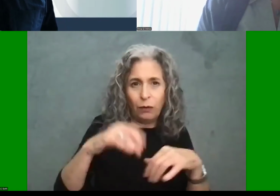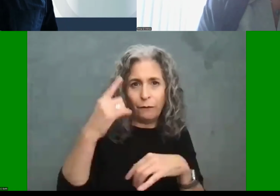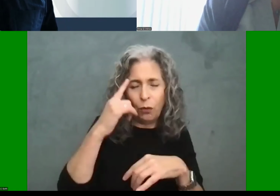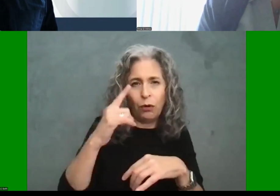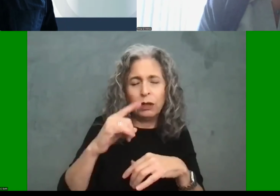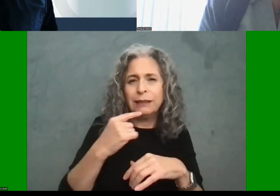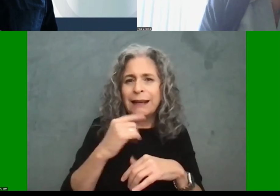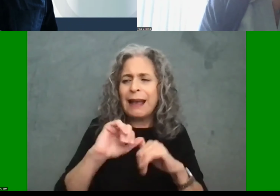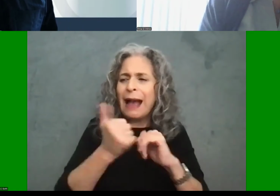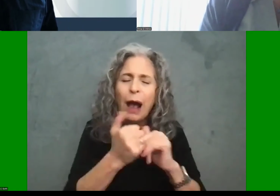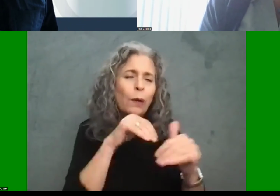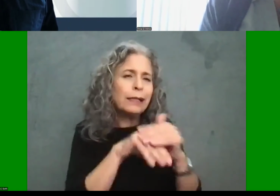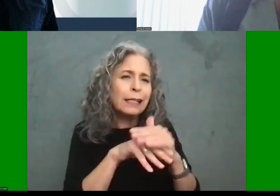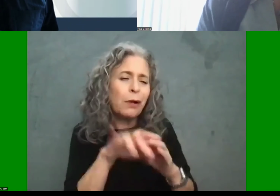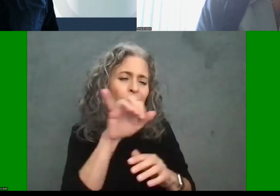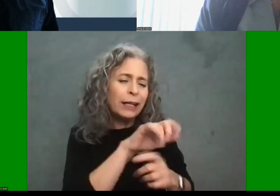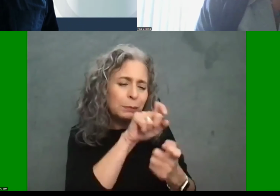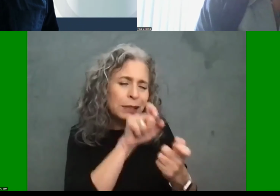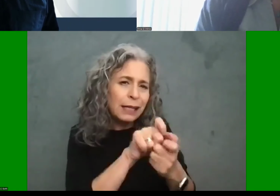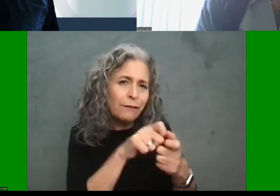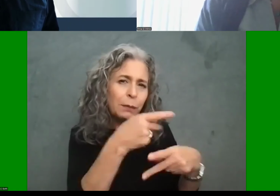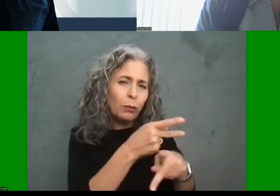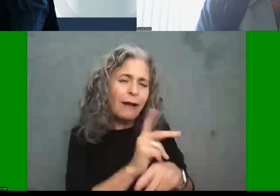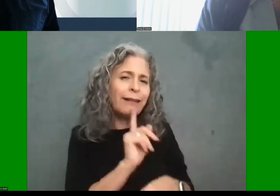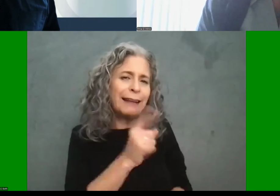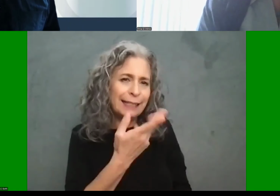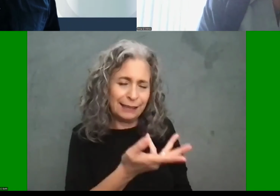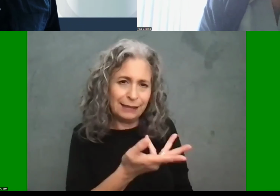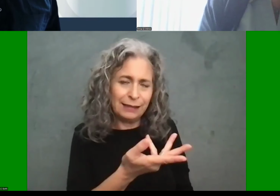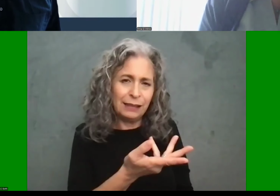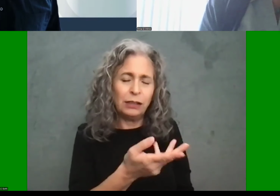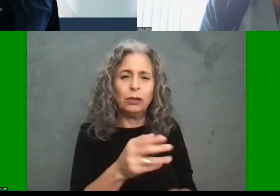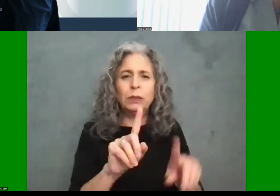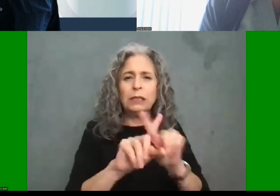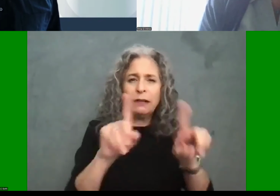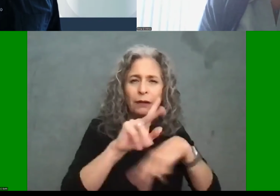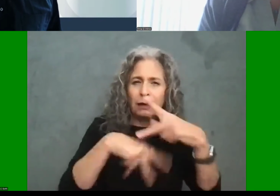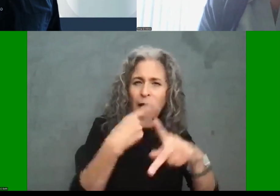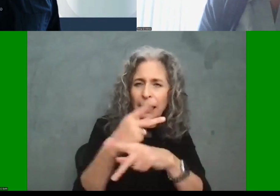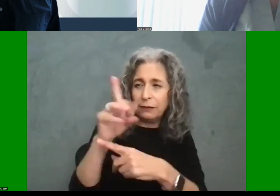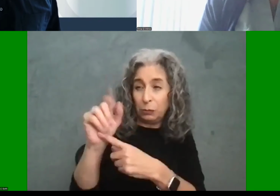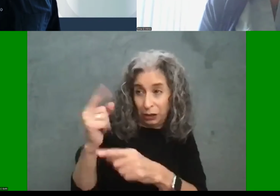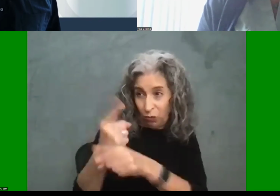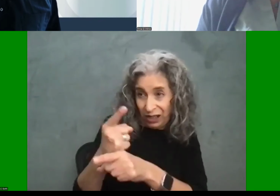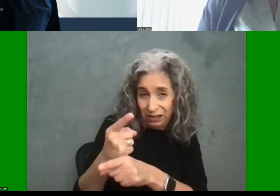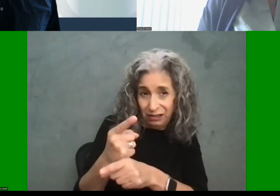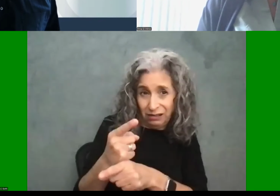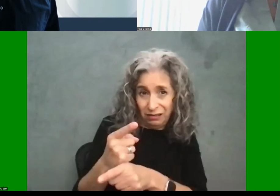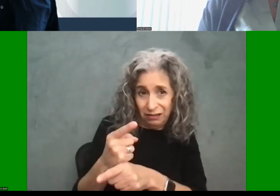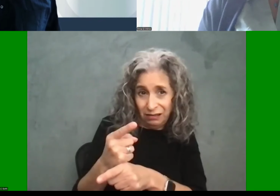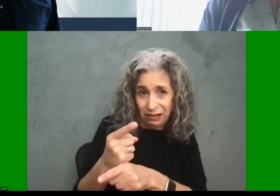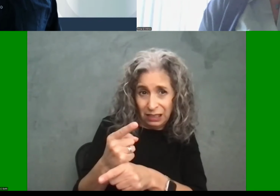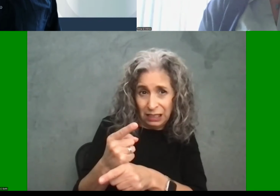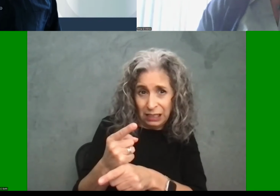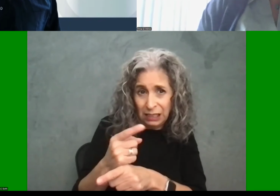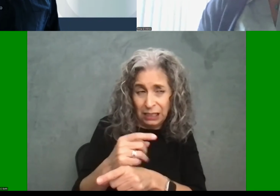how accessible this particular product is based on different types of disabilities. Is that correct?